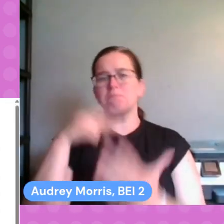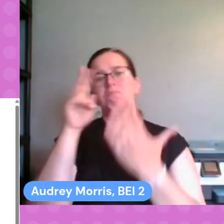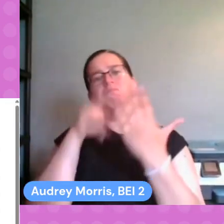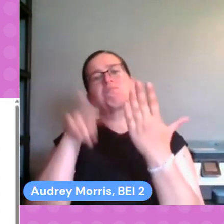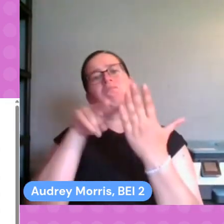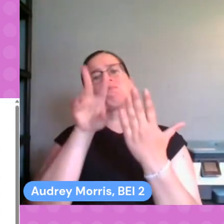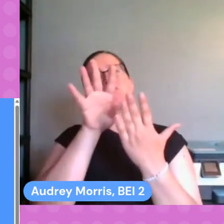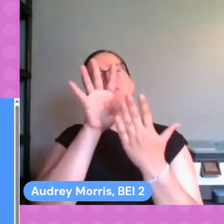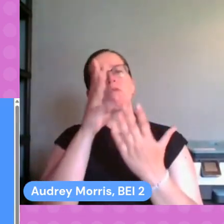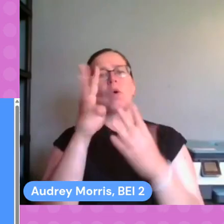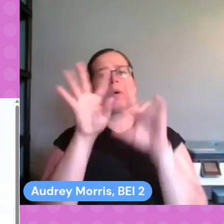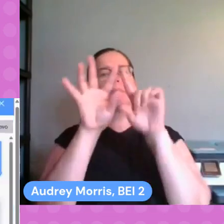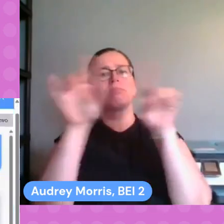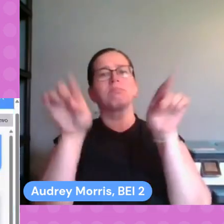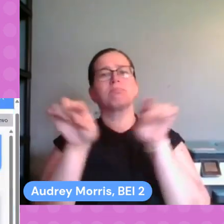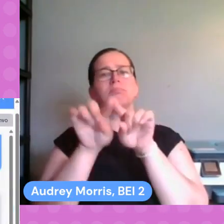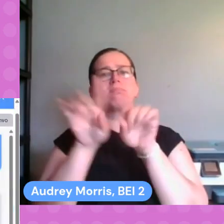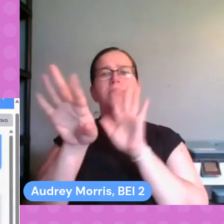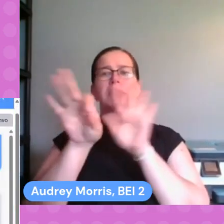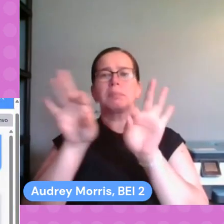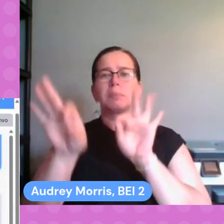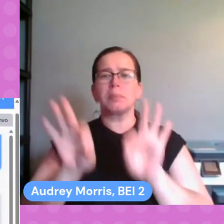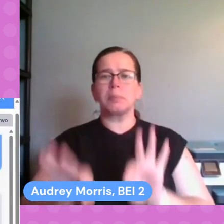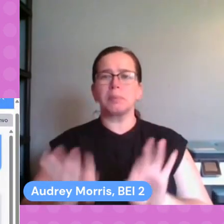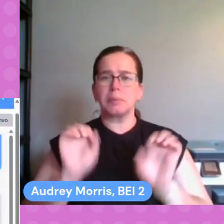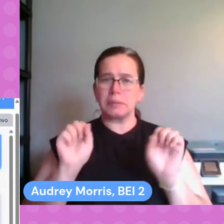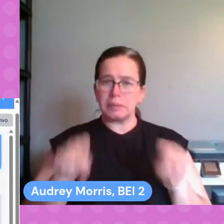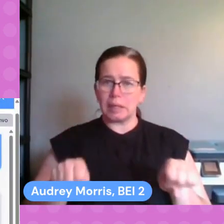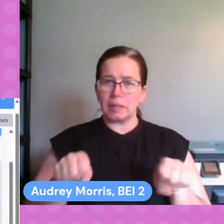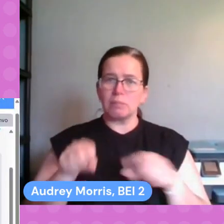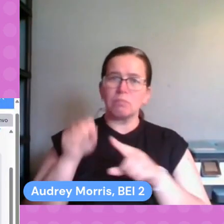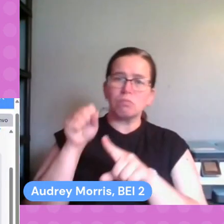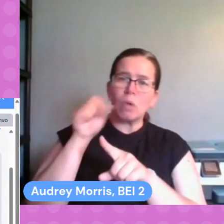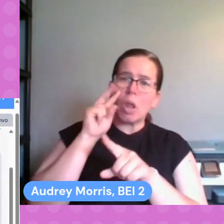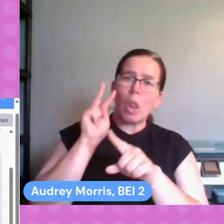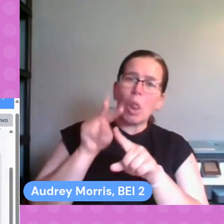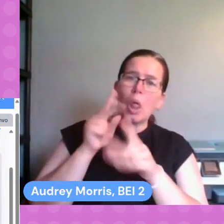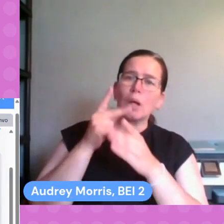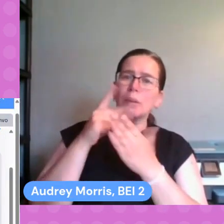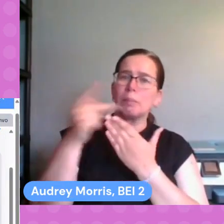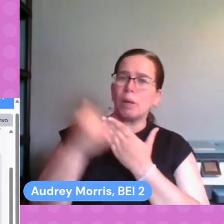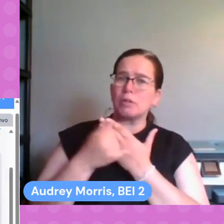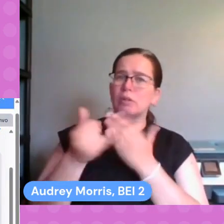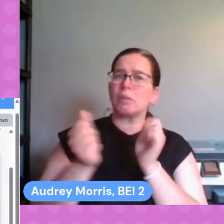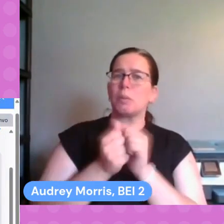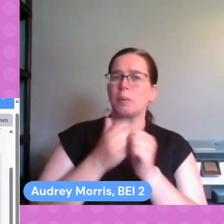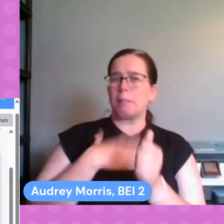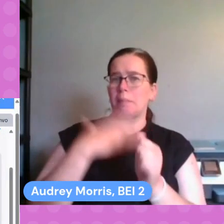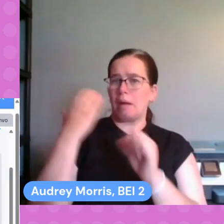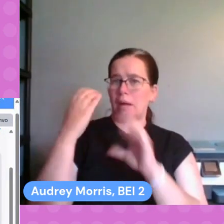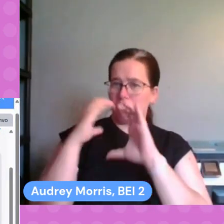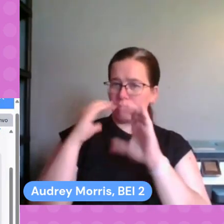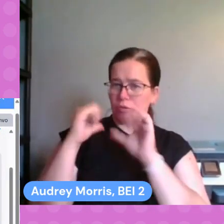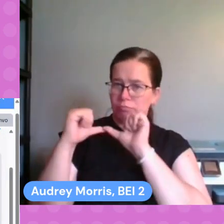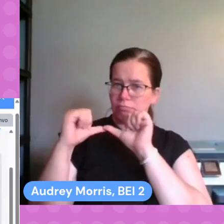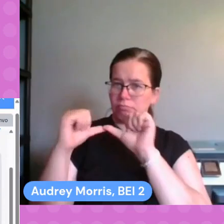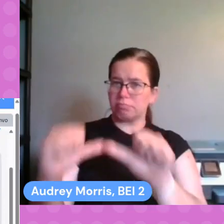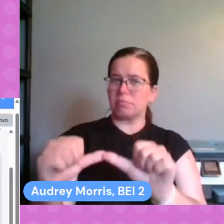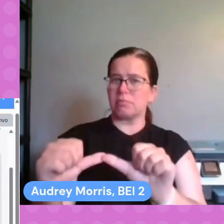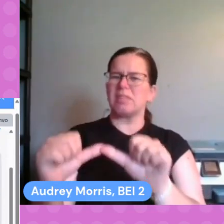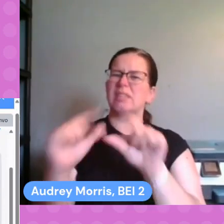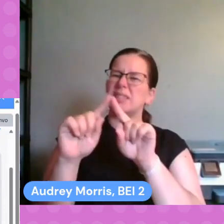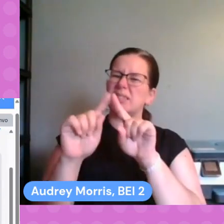too. I can go over here into that project and my conversation comes with me, which is fantastic. There's a whole bunch of stuff in